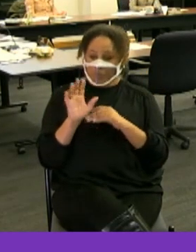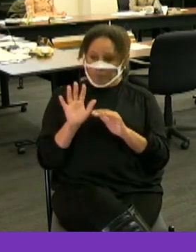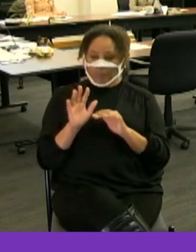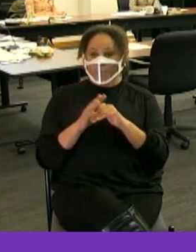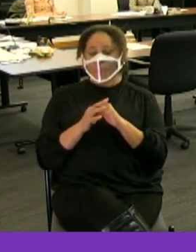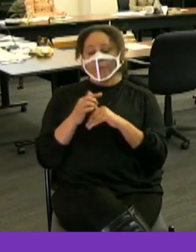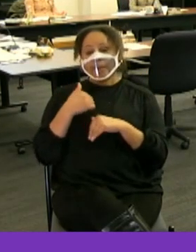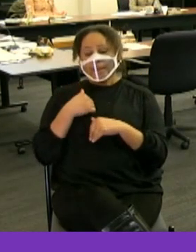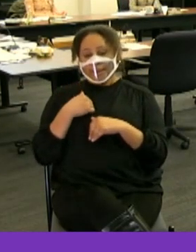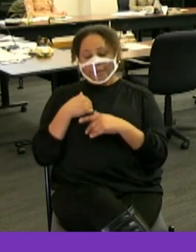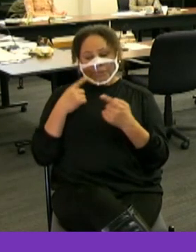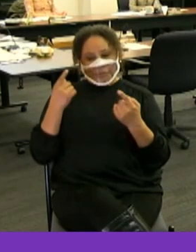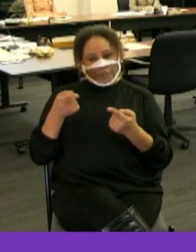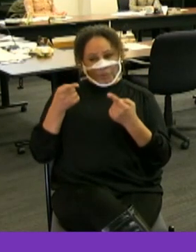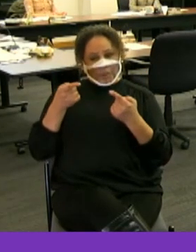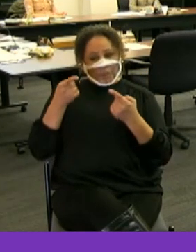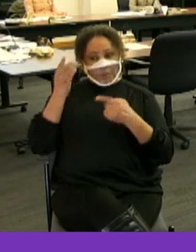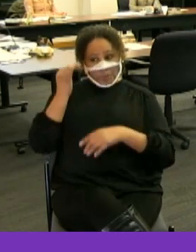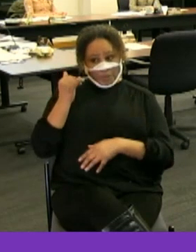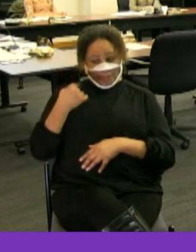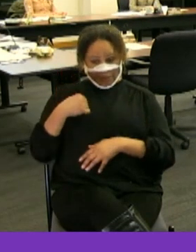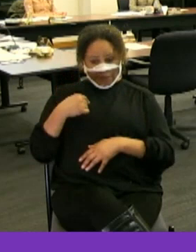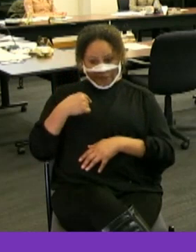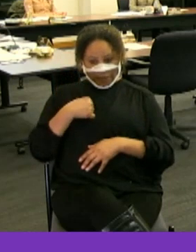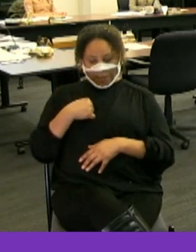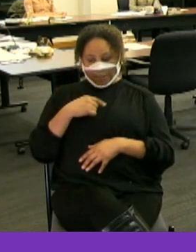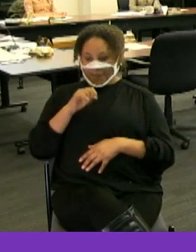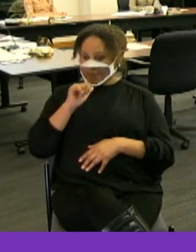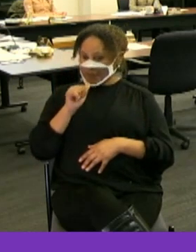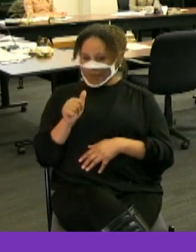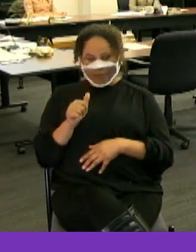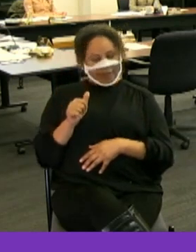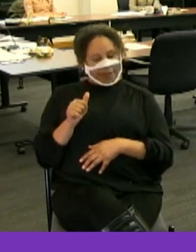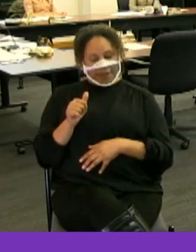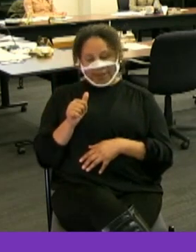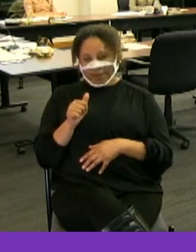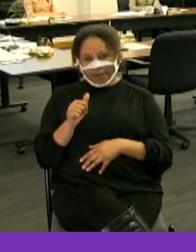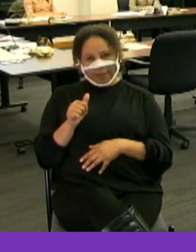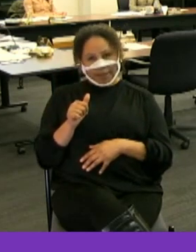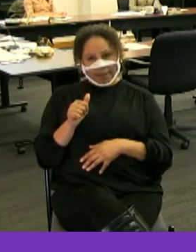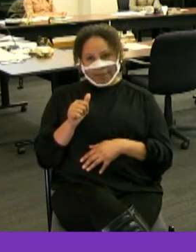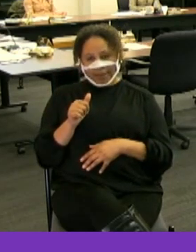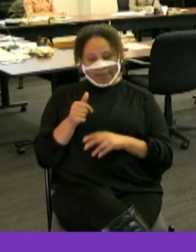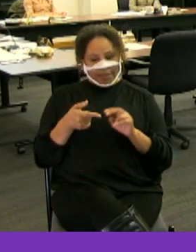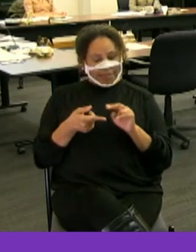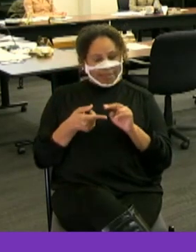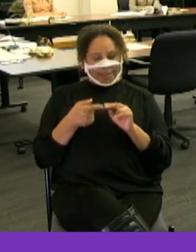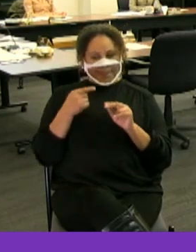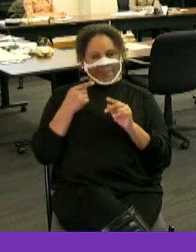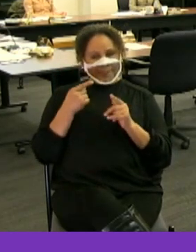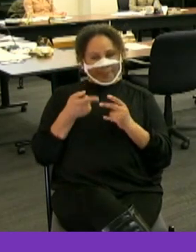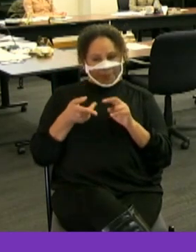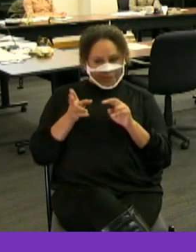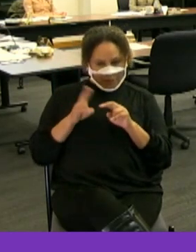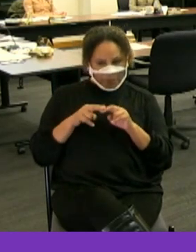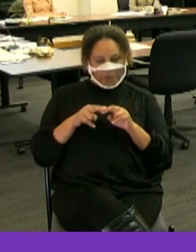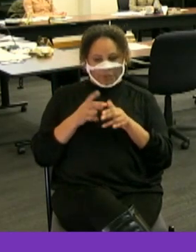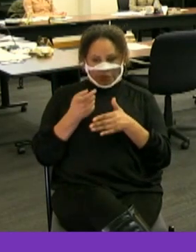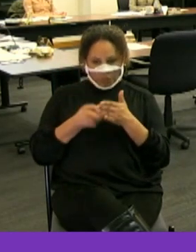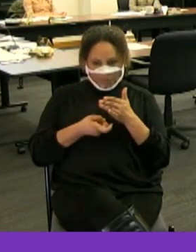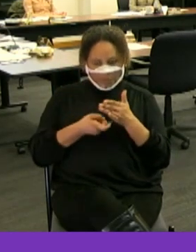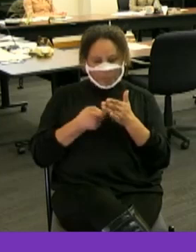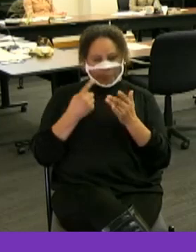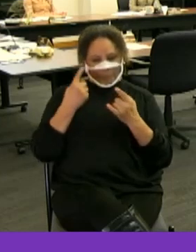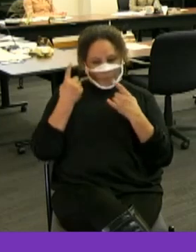So I struggle because I have not taken the increase in tuition lightly. We've talked about this